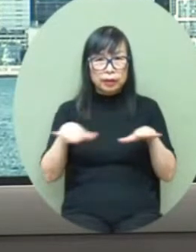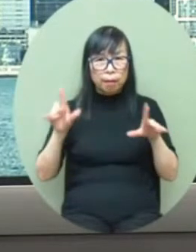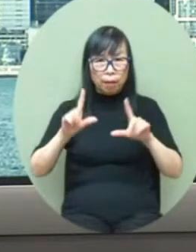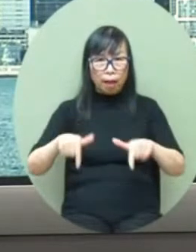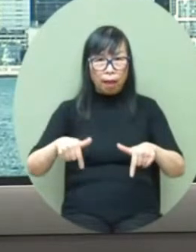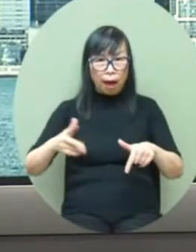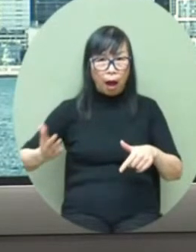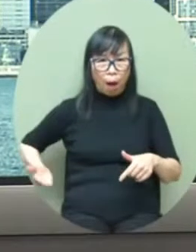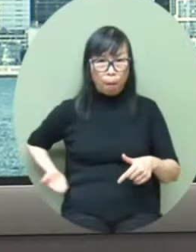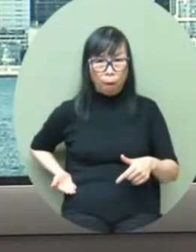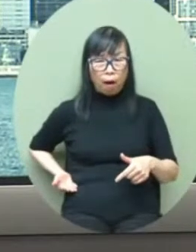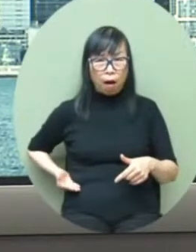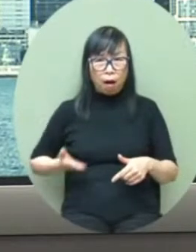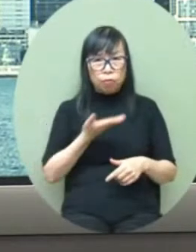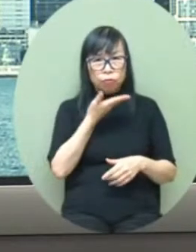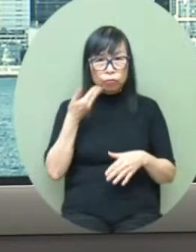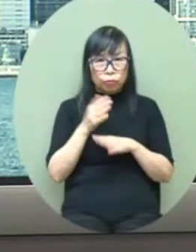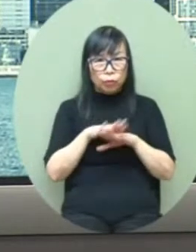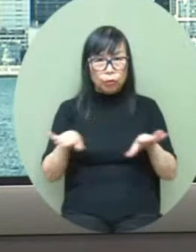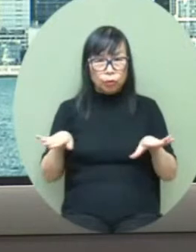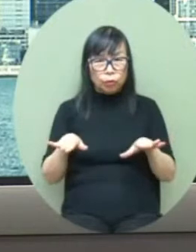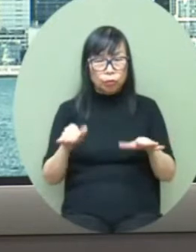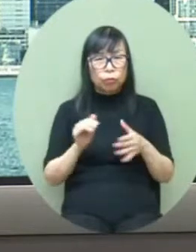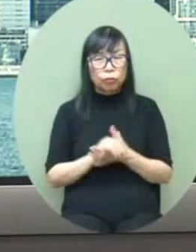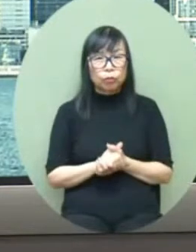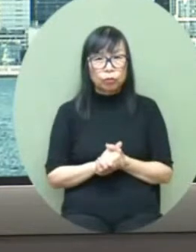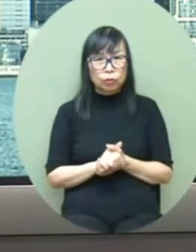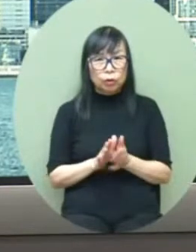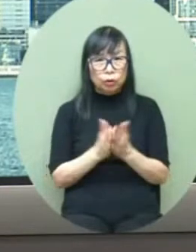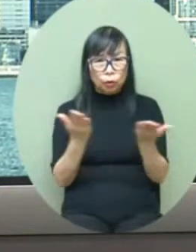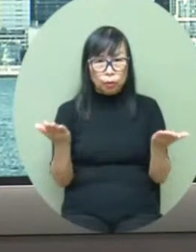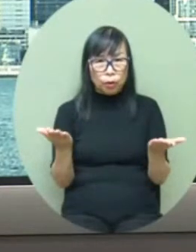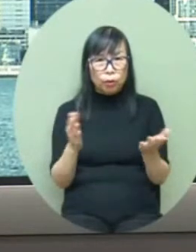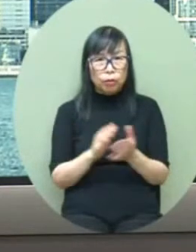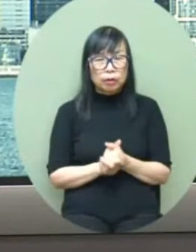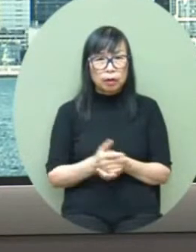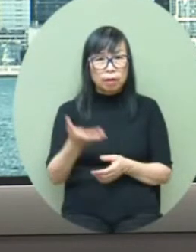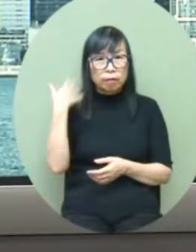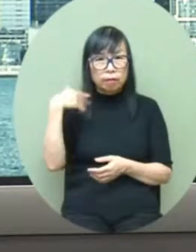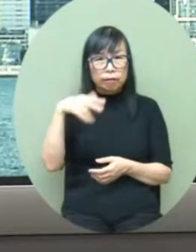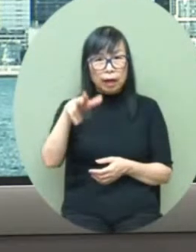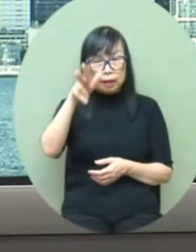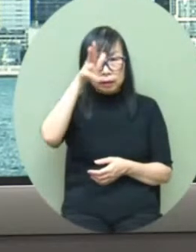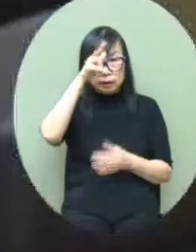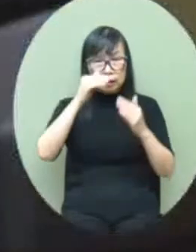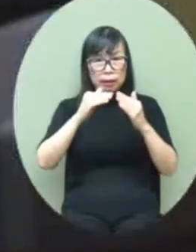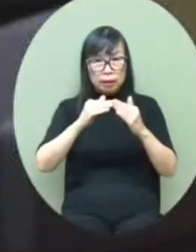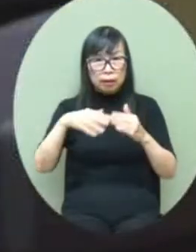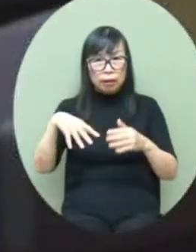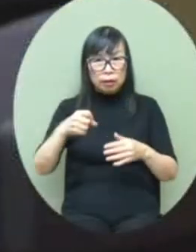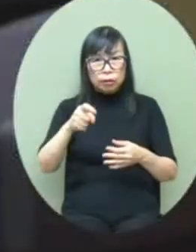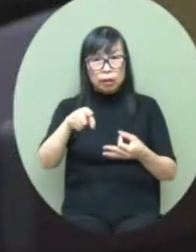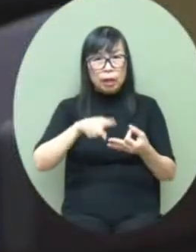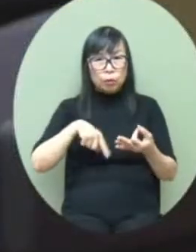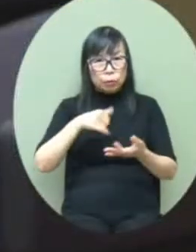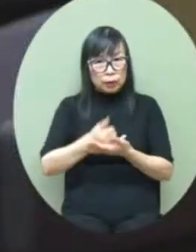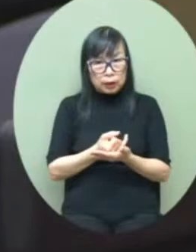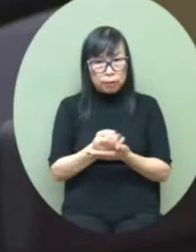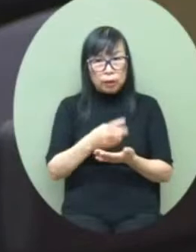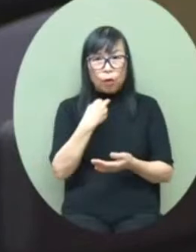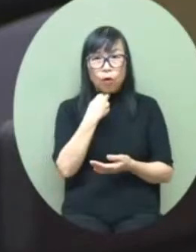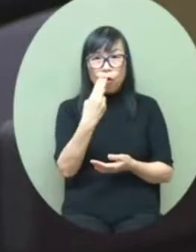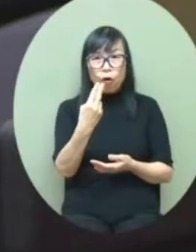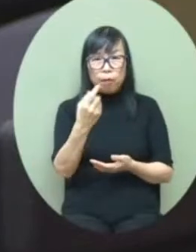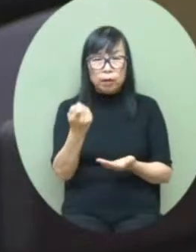to add on the Anthony Cheung's point that you didn't really address. Will you review the system? Because his concern and